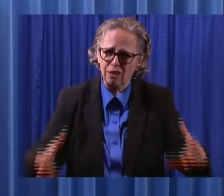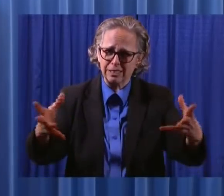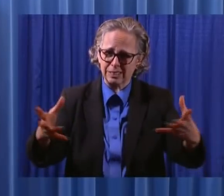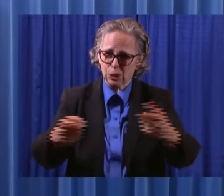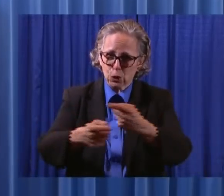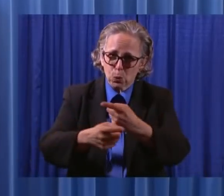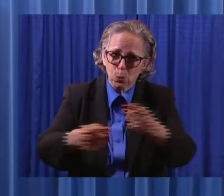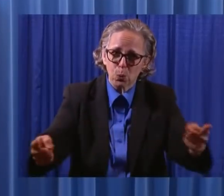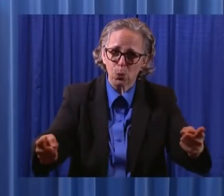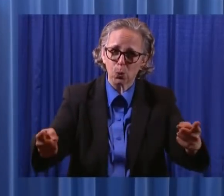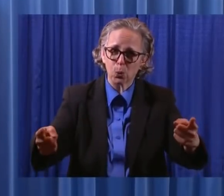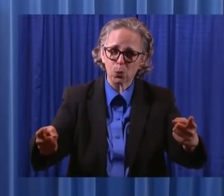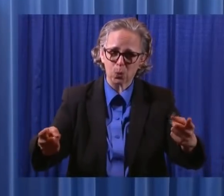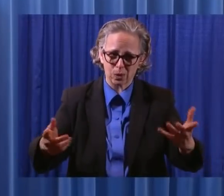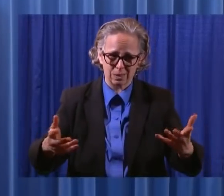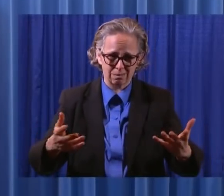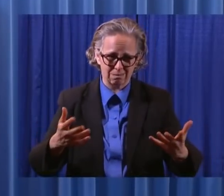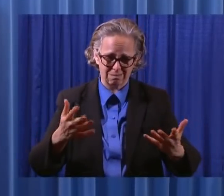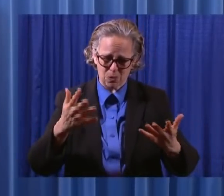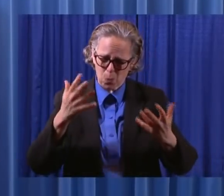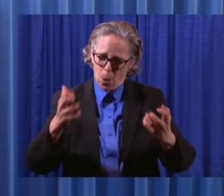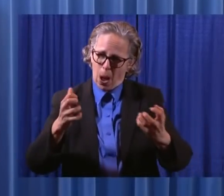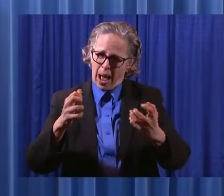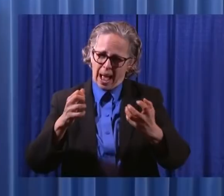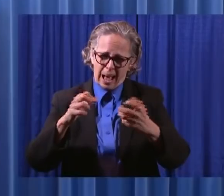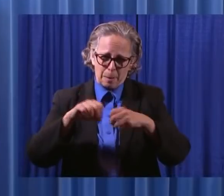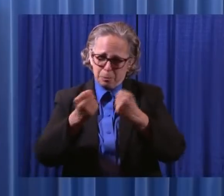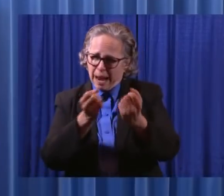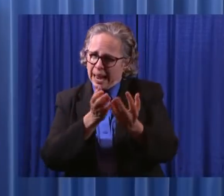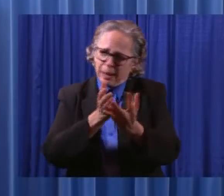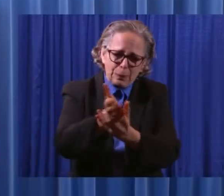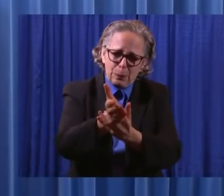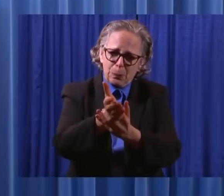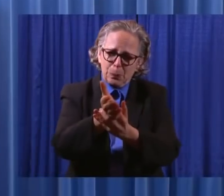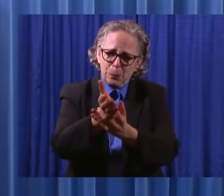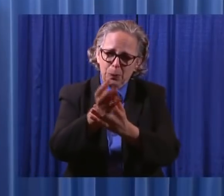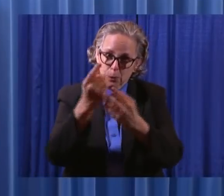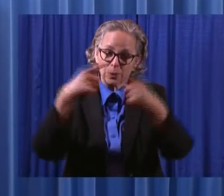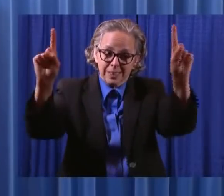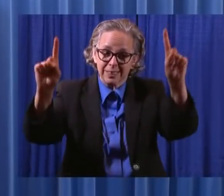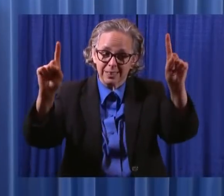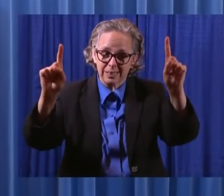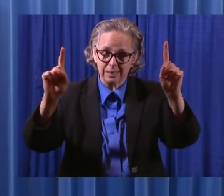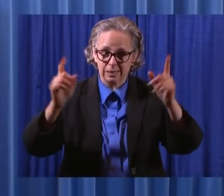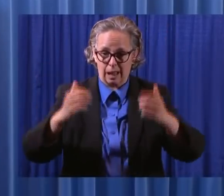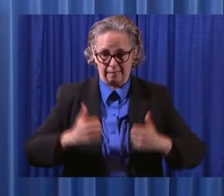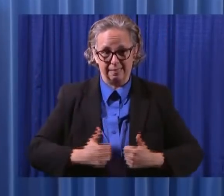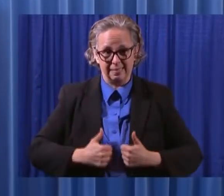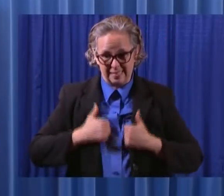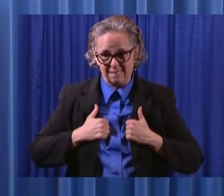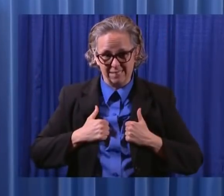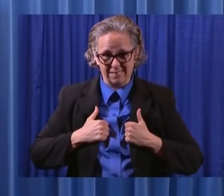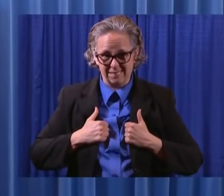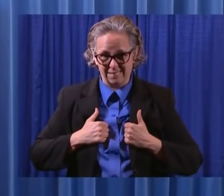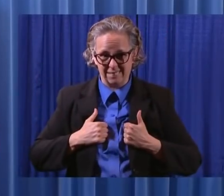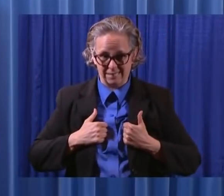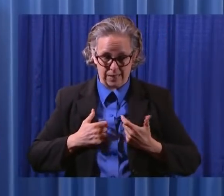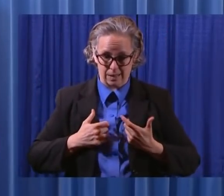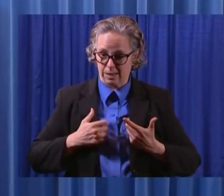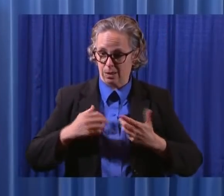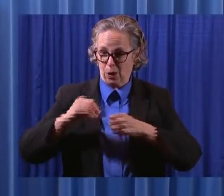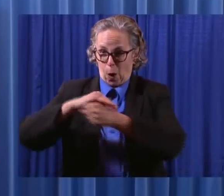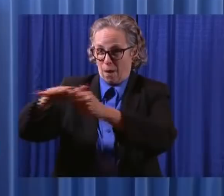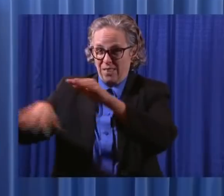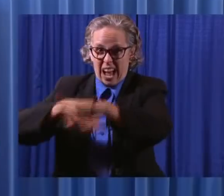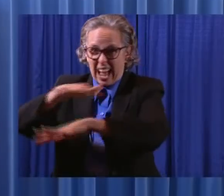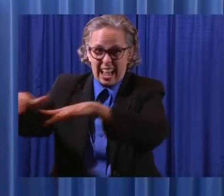If we're going to get through this, if we're going to continue to be able to live our lives, be safe, but also enjoy some